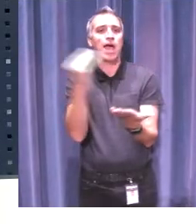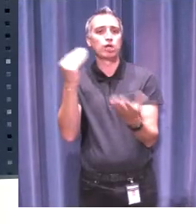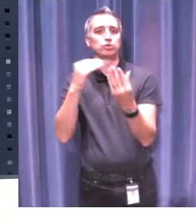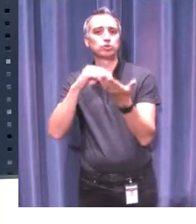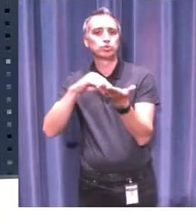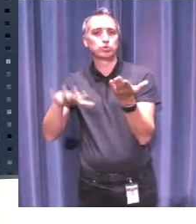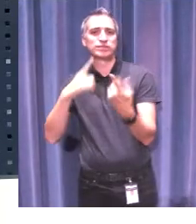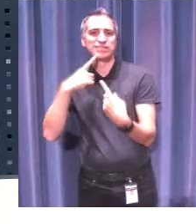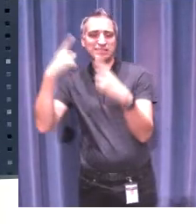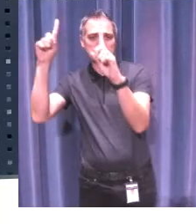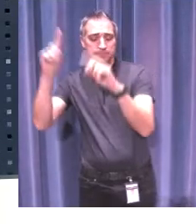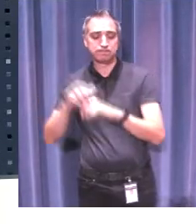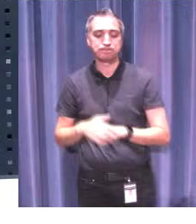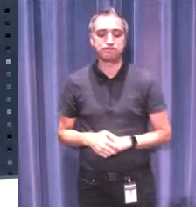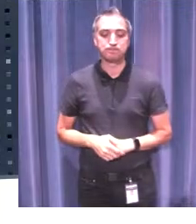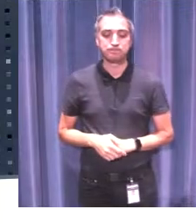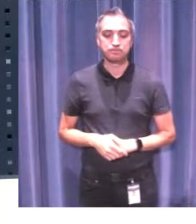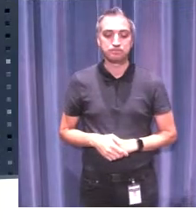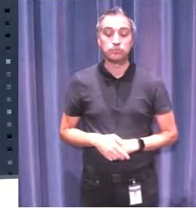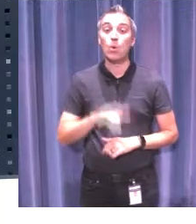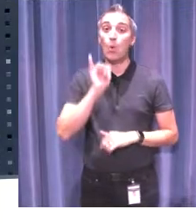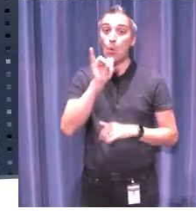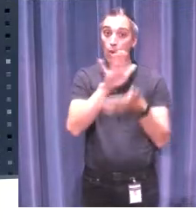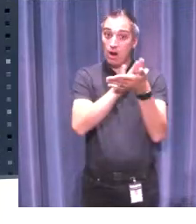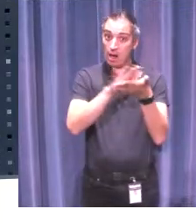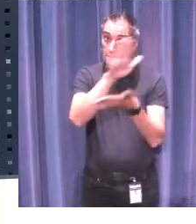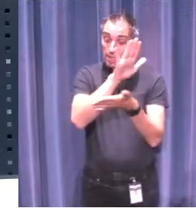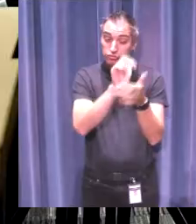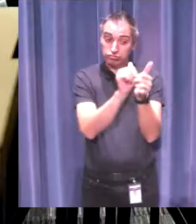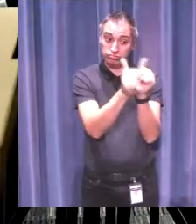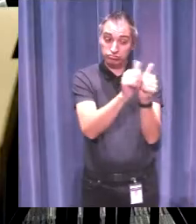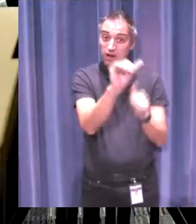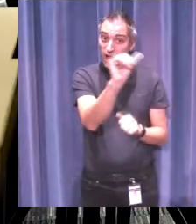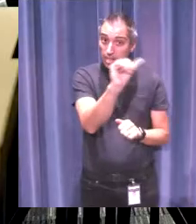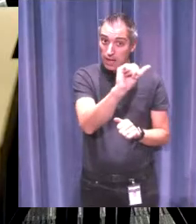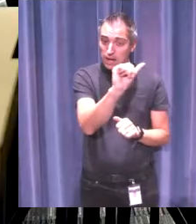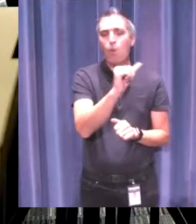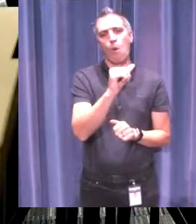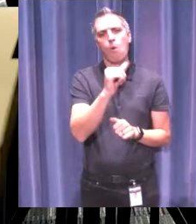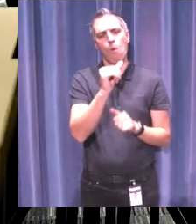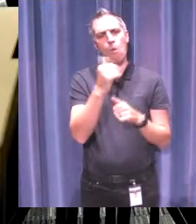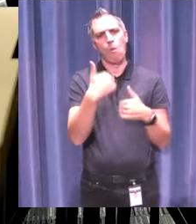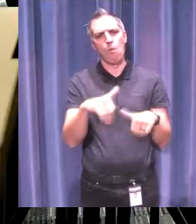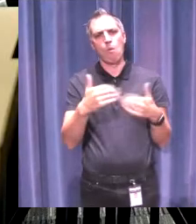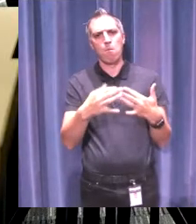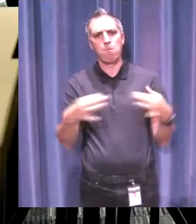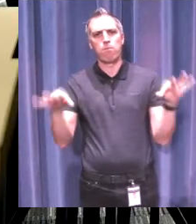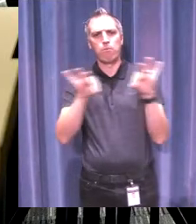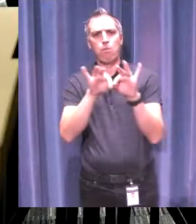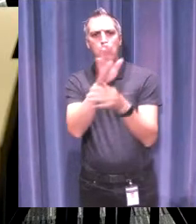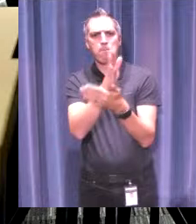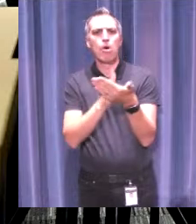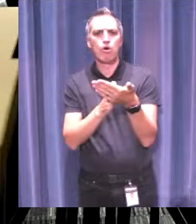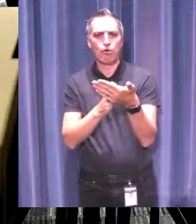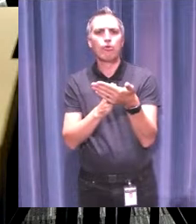Well, I think the intercollegiate and the athletics are an extremely important part of